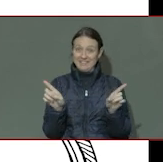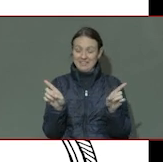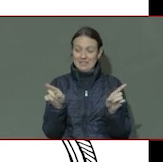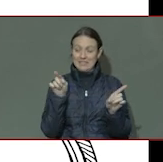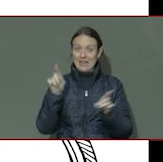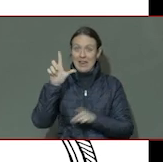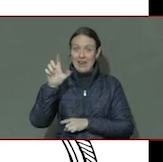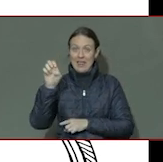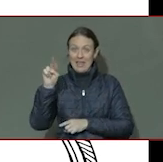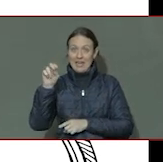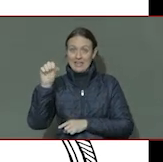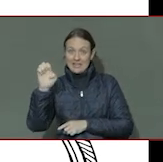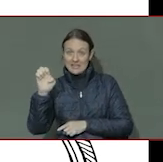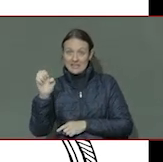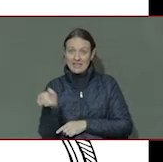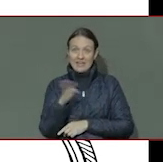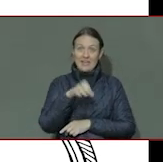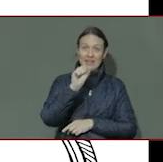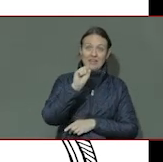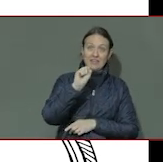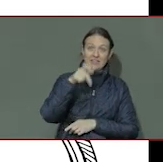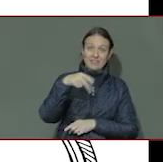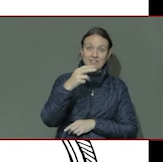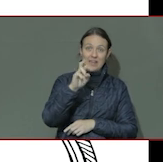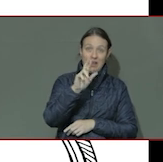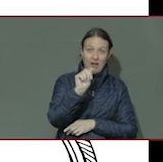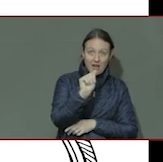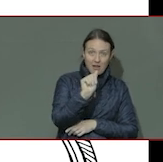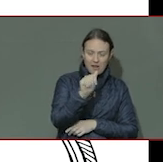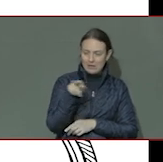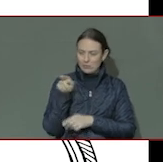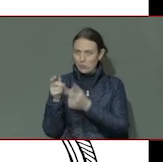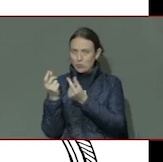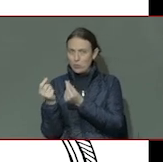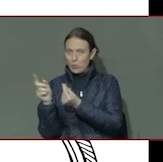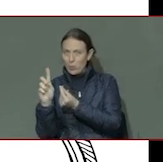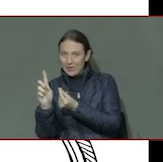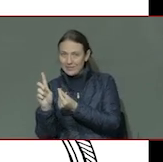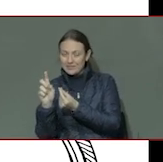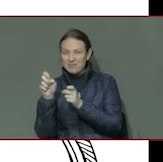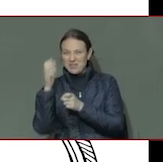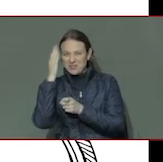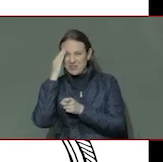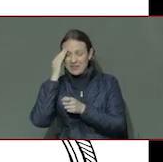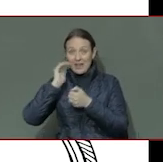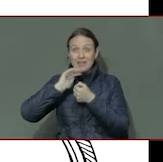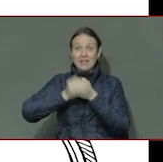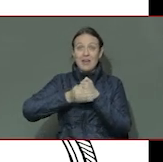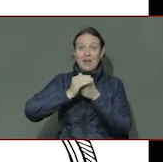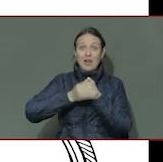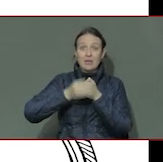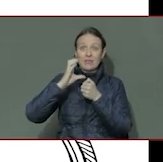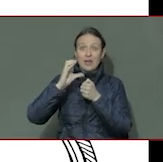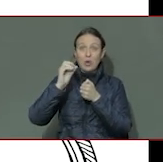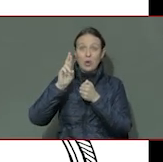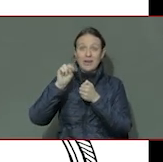lens and the sclera, or that you know what the lens is able to do. So the cornea on the outside is the first